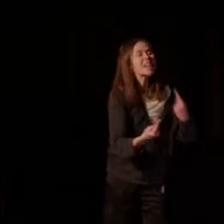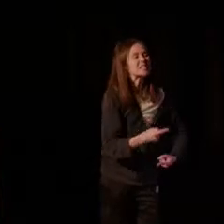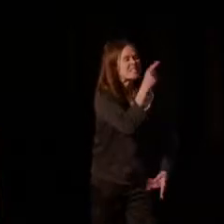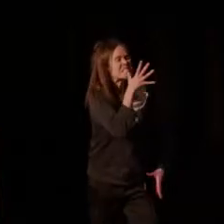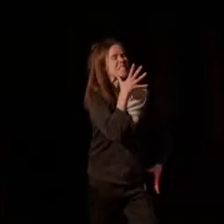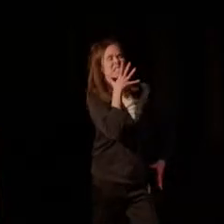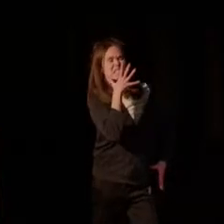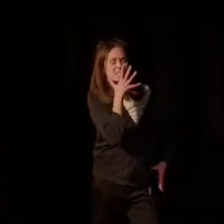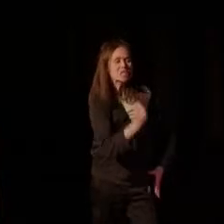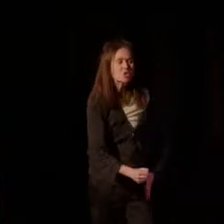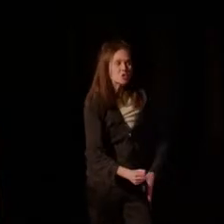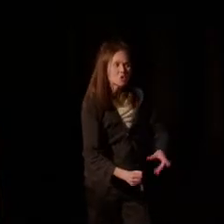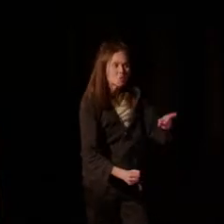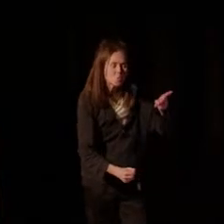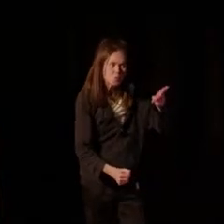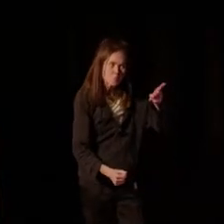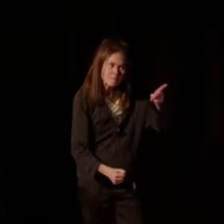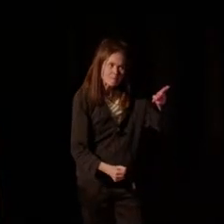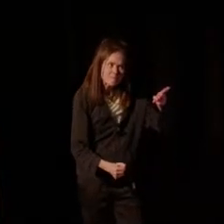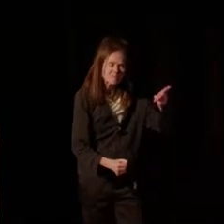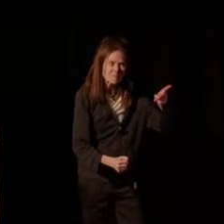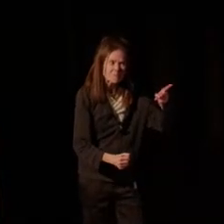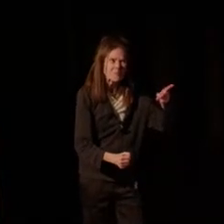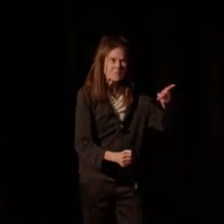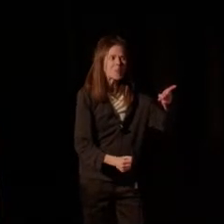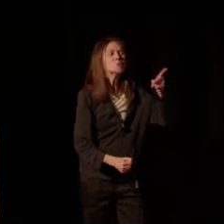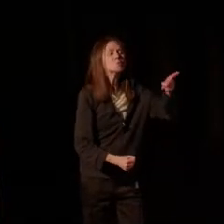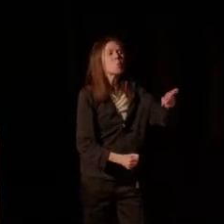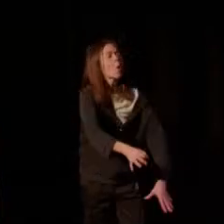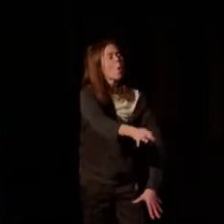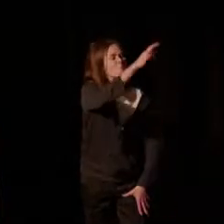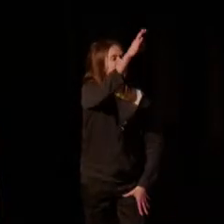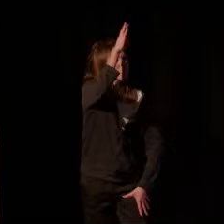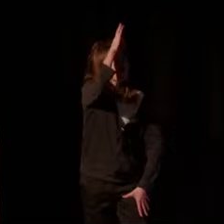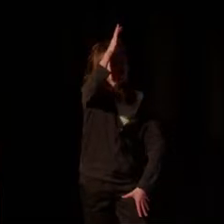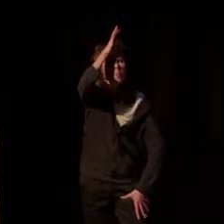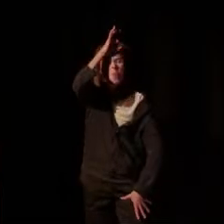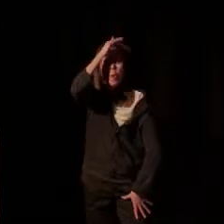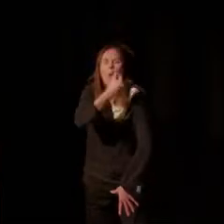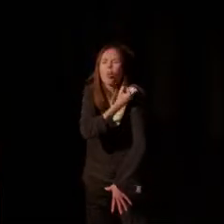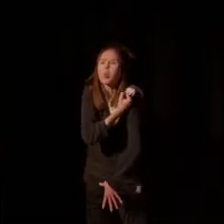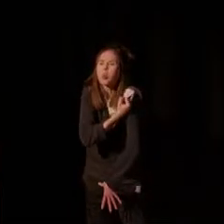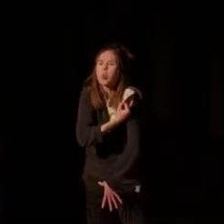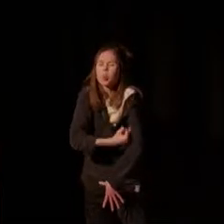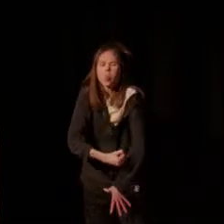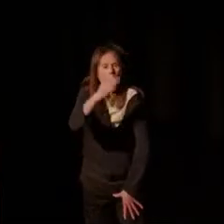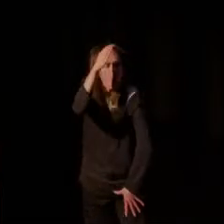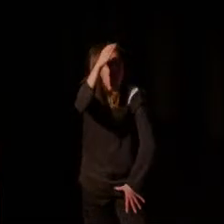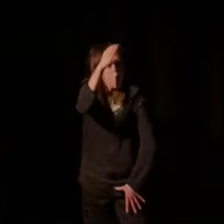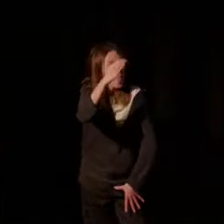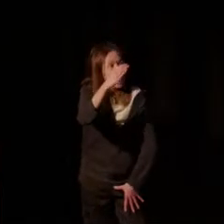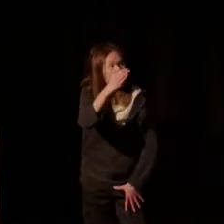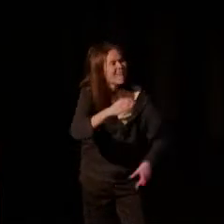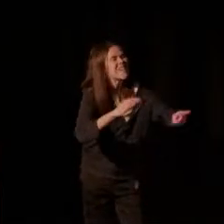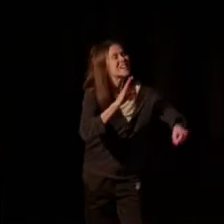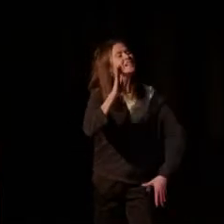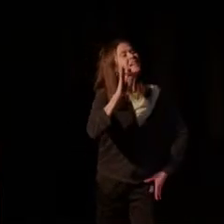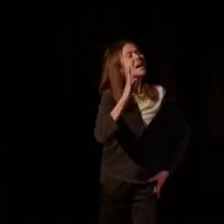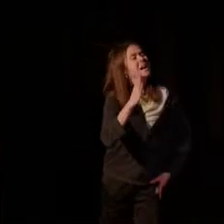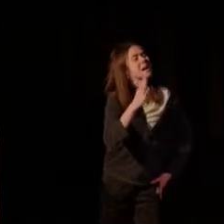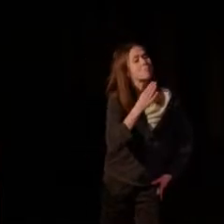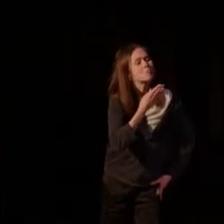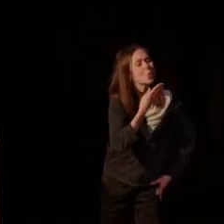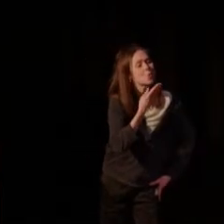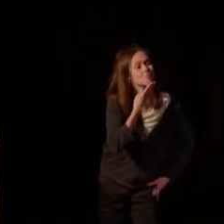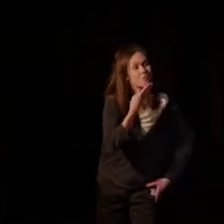hate you! You are a gross lout, a weak-minded fool, or else a hypocrite, one who can see